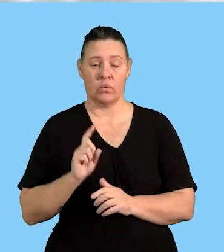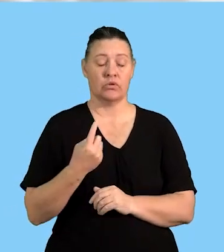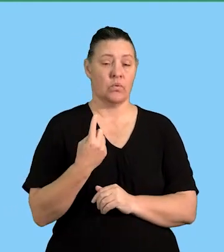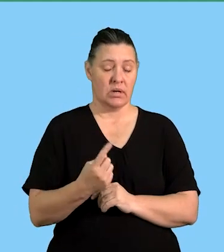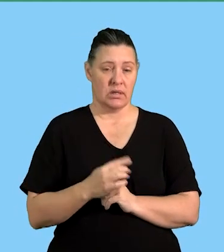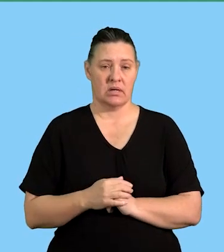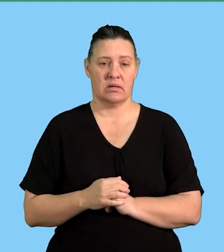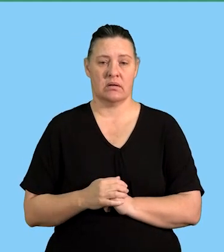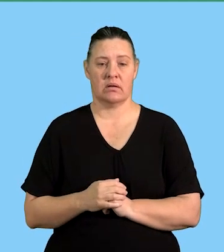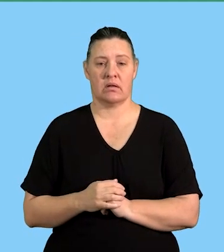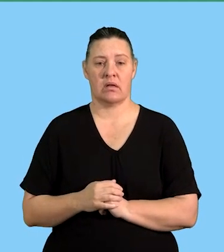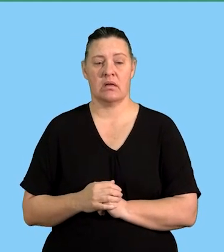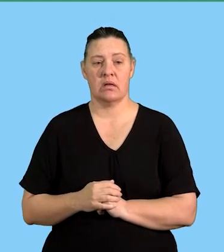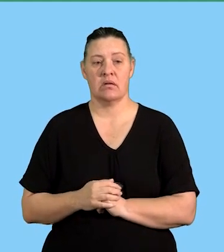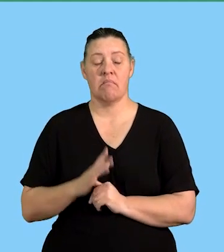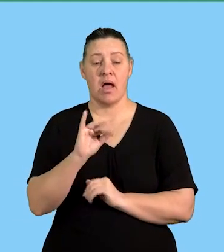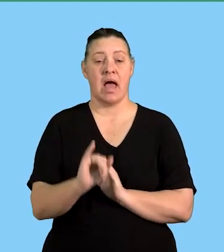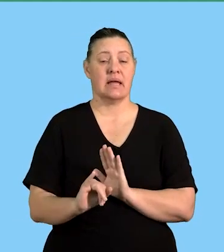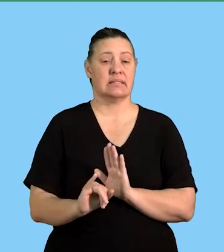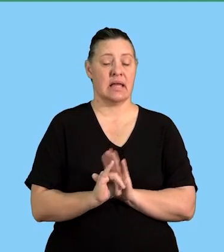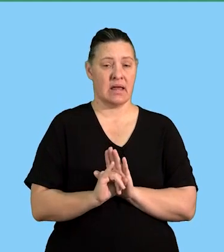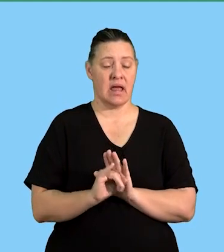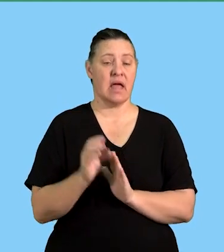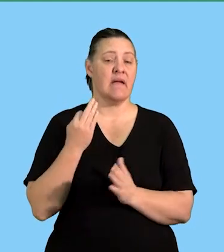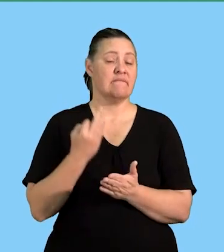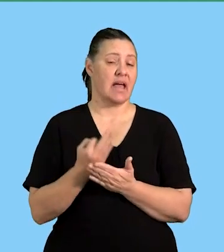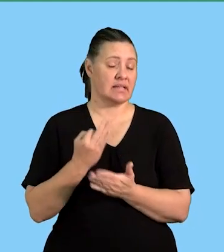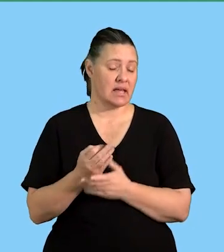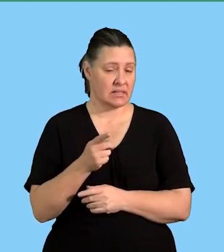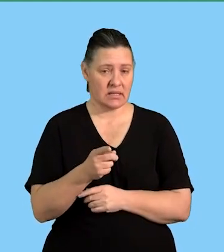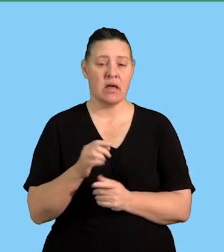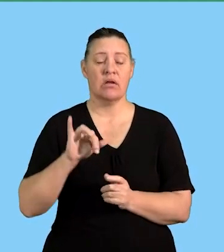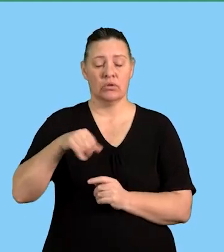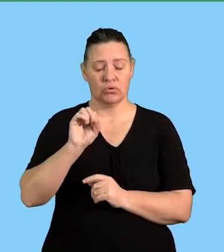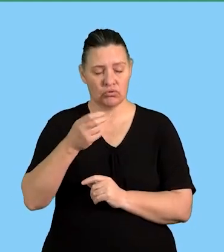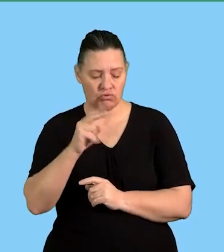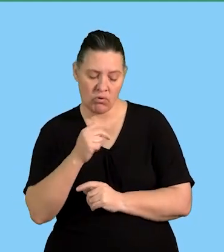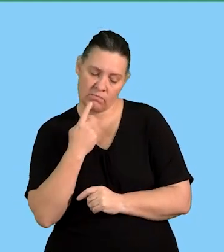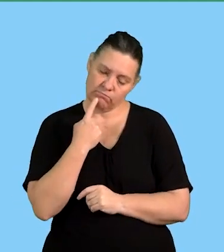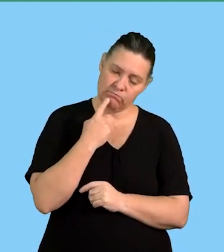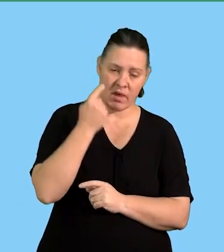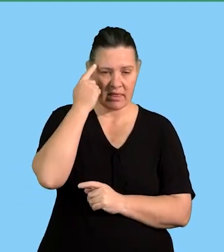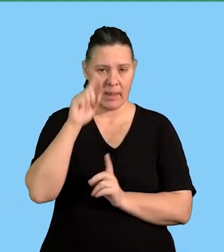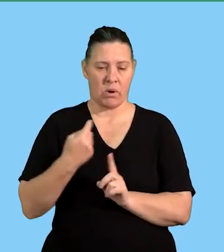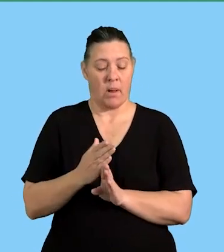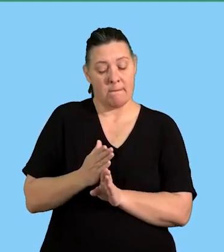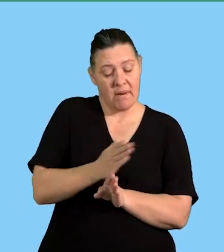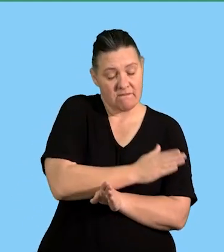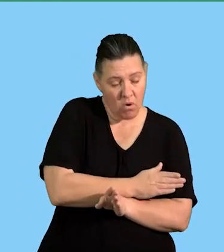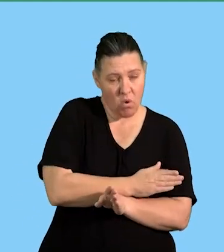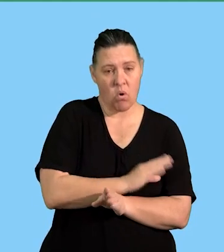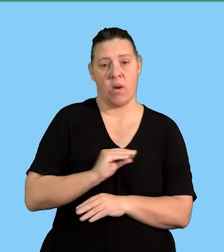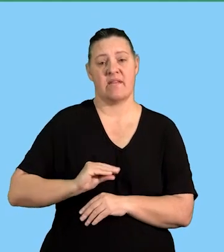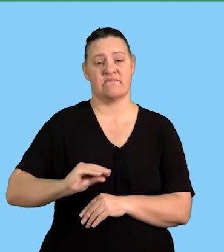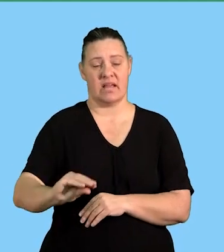1 says to us, identify factors that John is considering before he makes